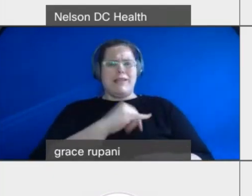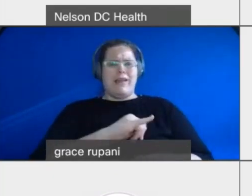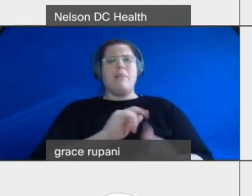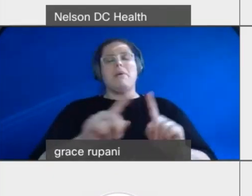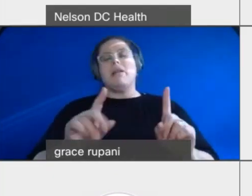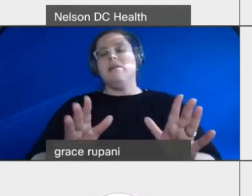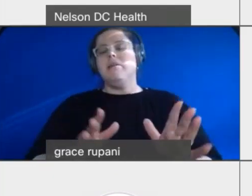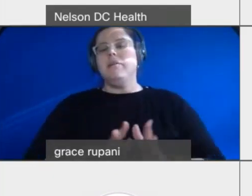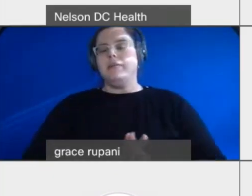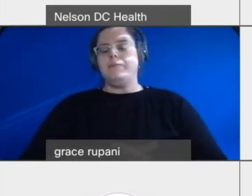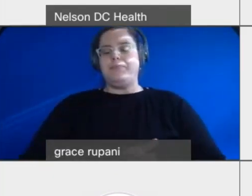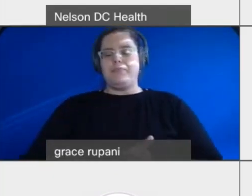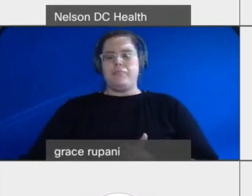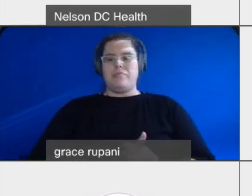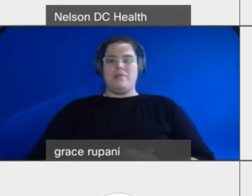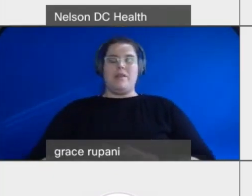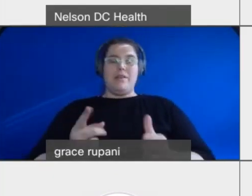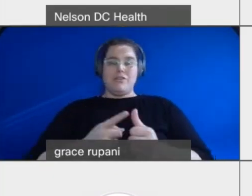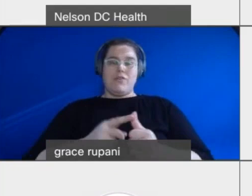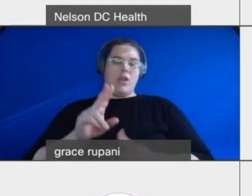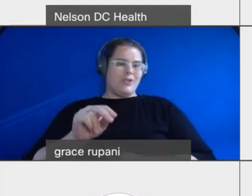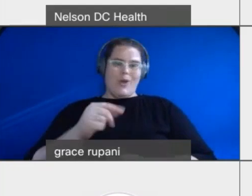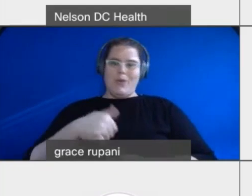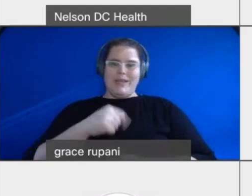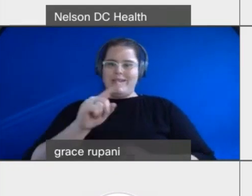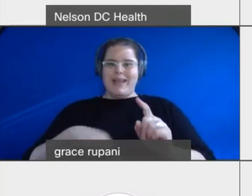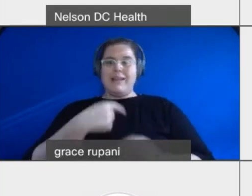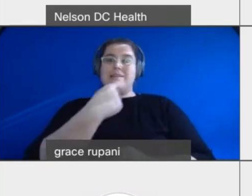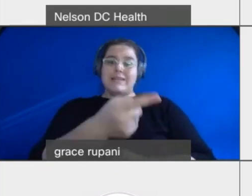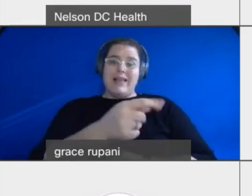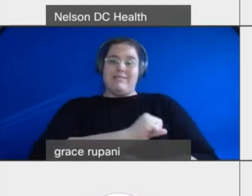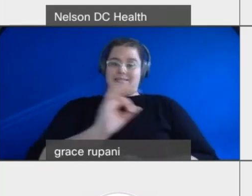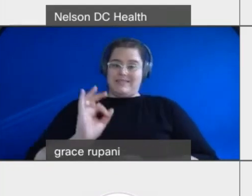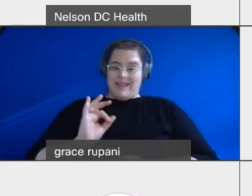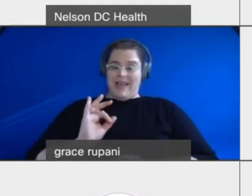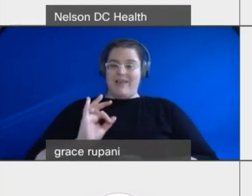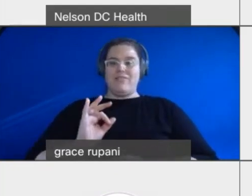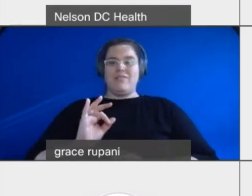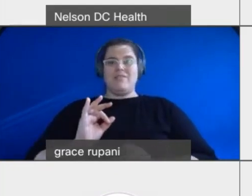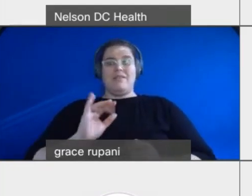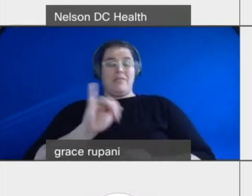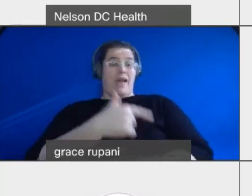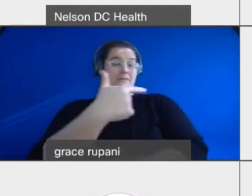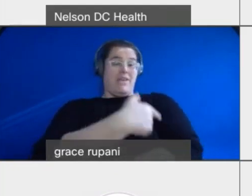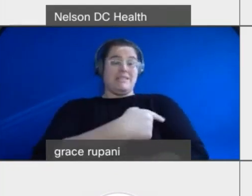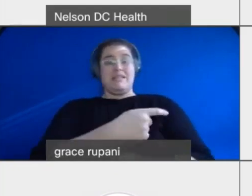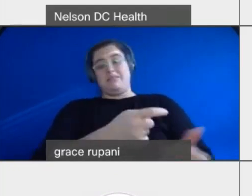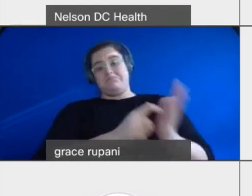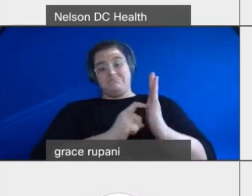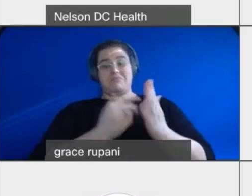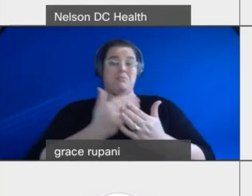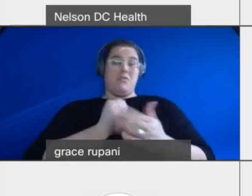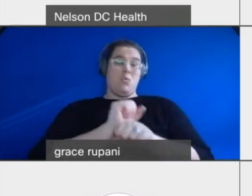one, no, we cannot say to staff that this vaccine is compulsory before you can work with people we